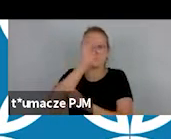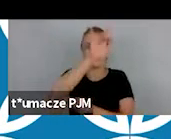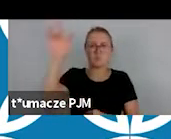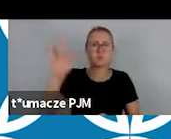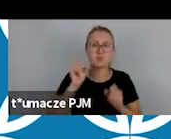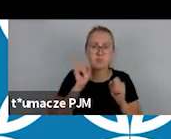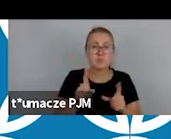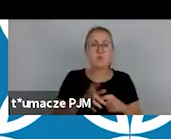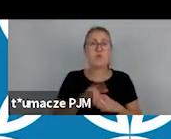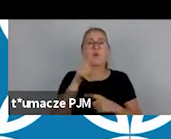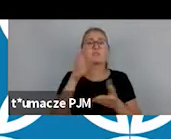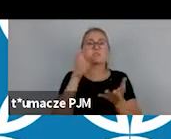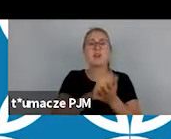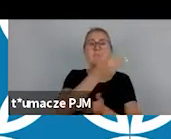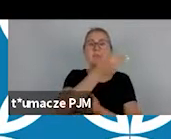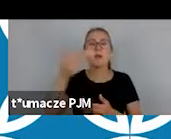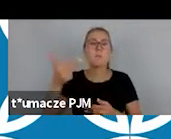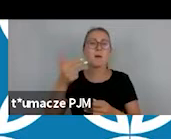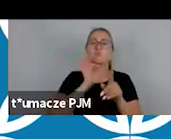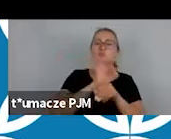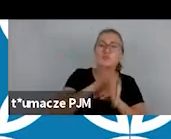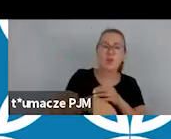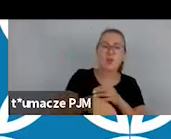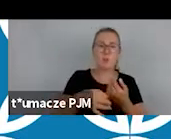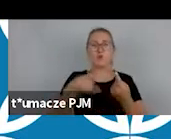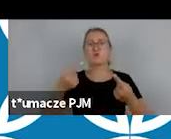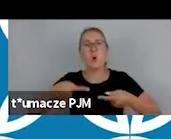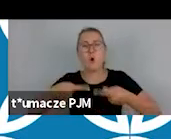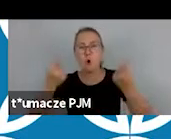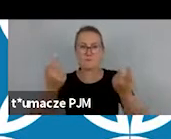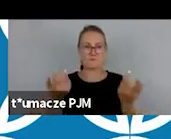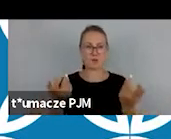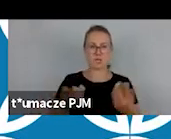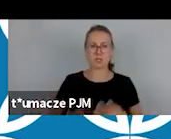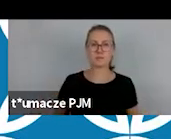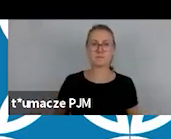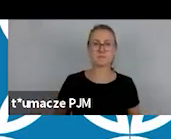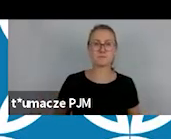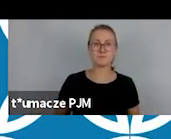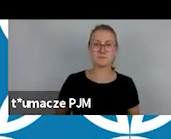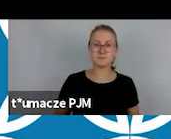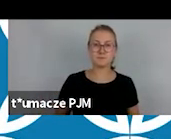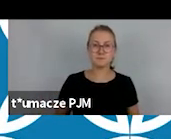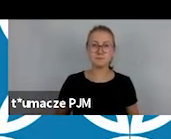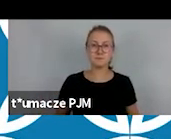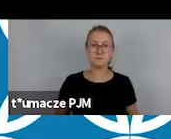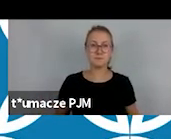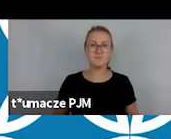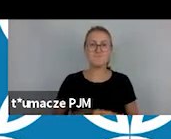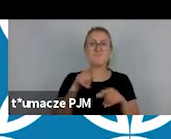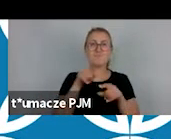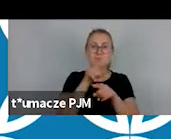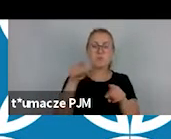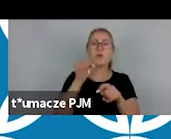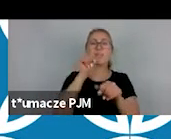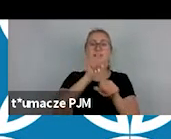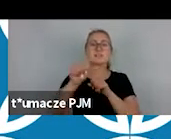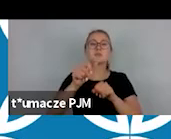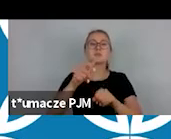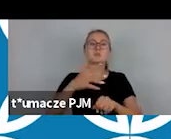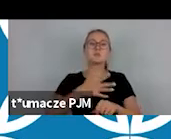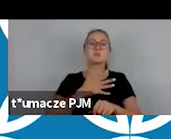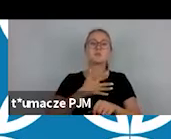certainly recognize patriarchy as a significant contributing force to conflict, but they also look at,